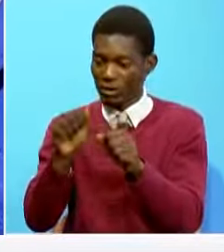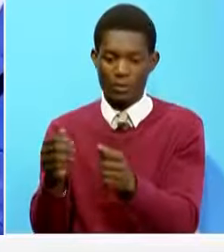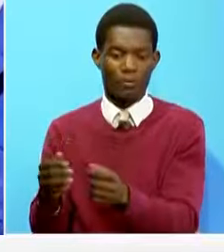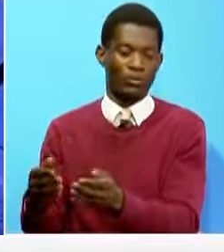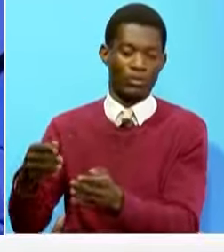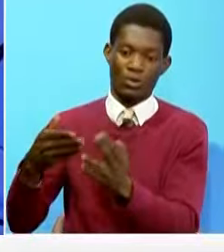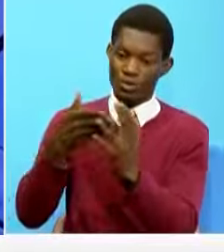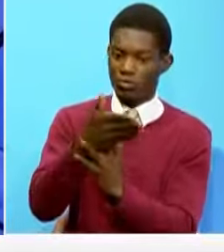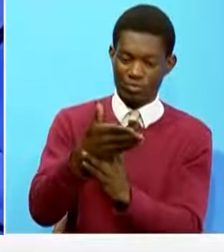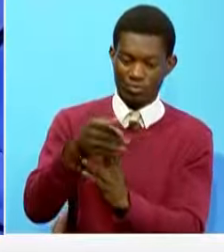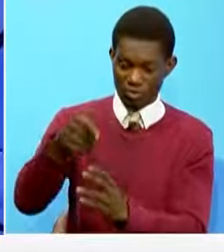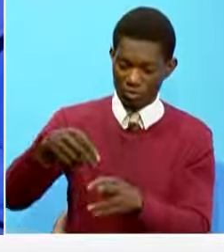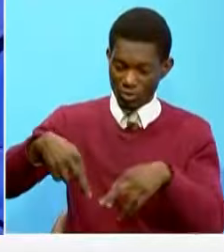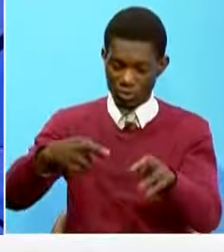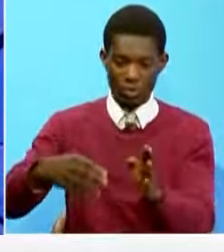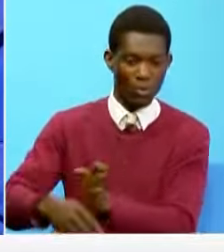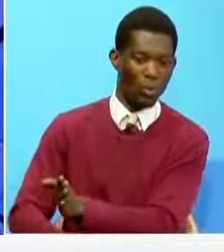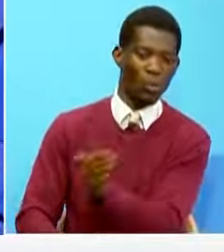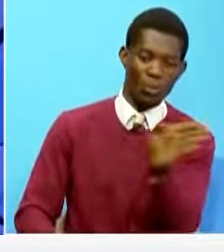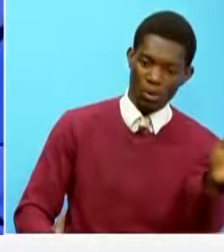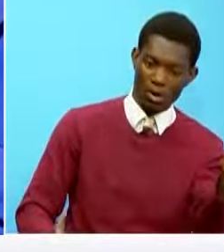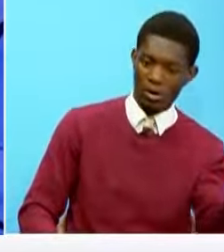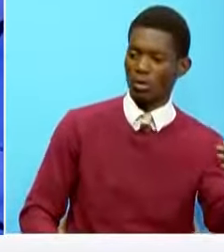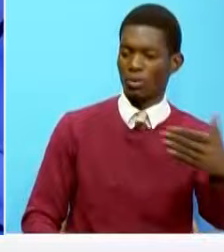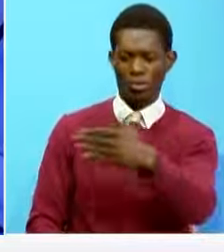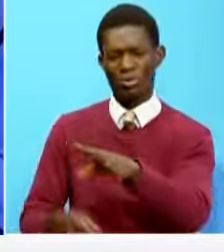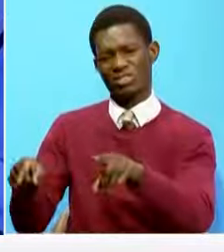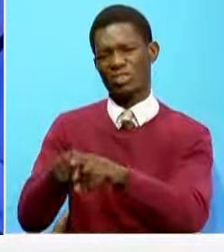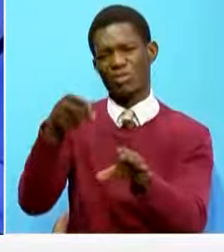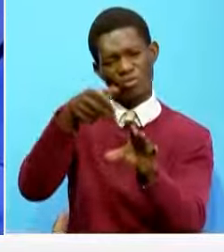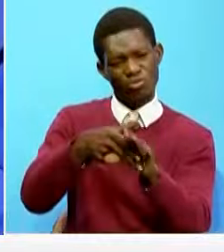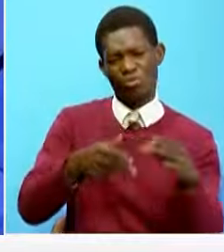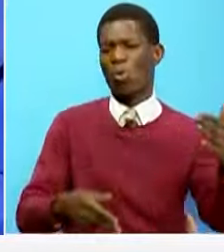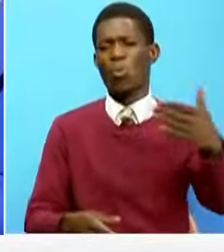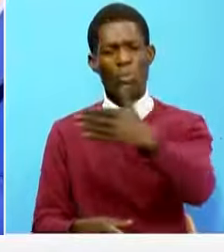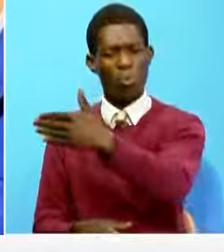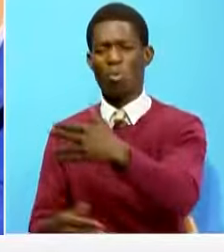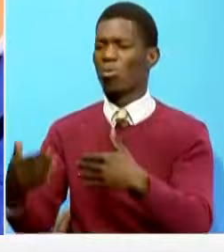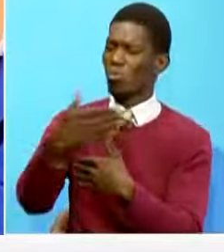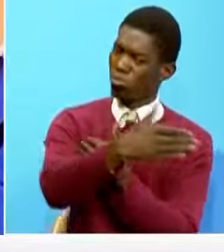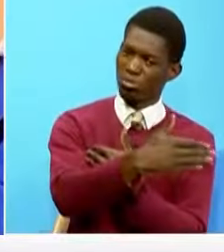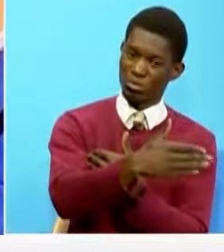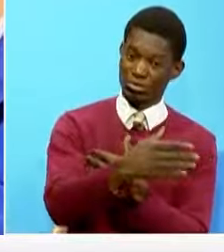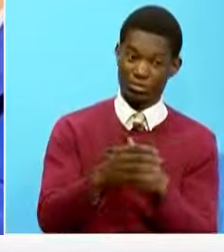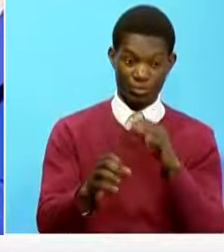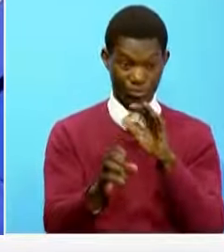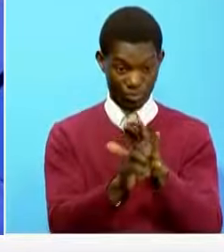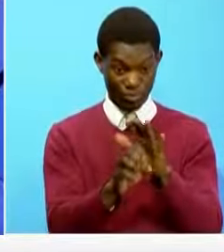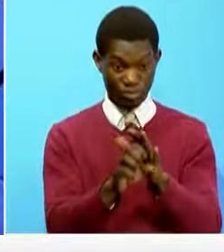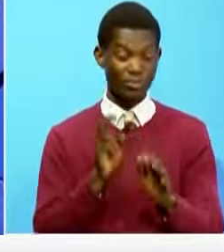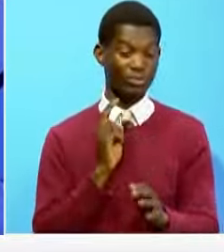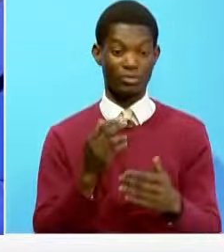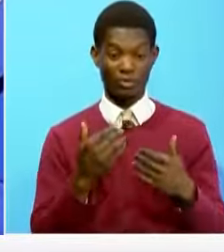We also have fuel transported to the other side. And we also have the two peoples of these countries, Zambia and